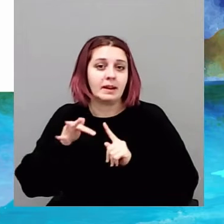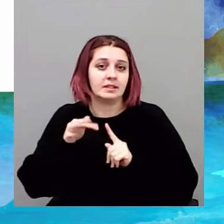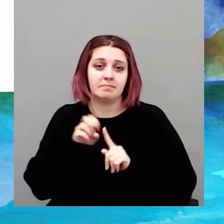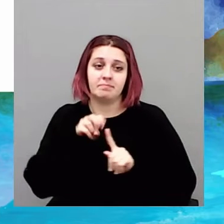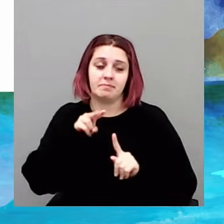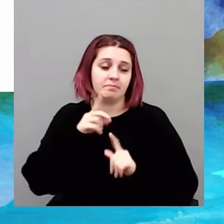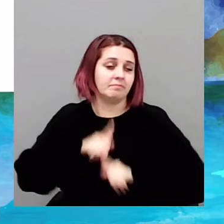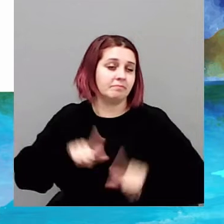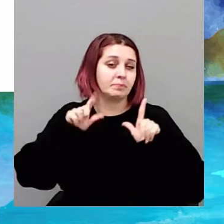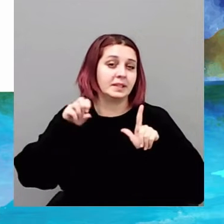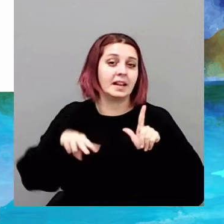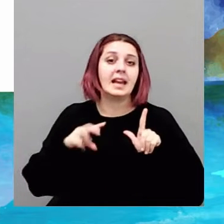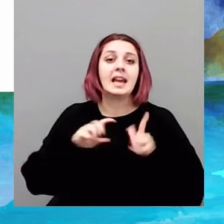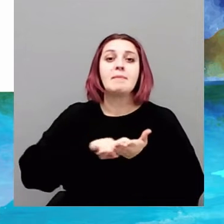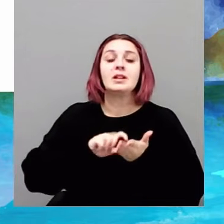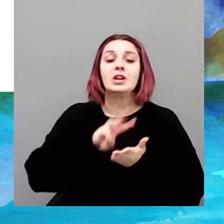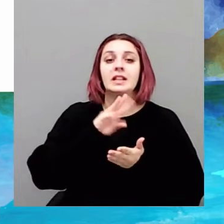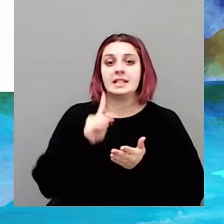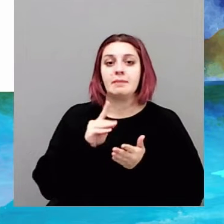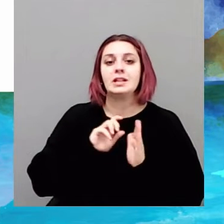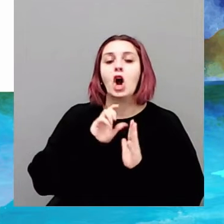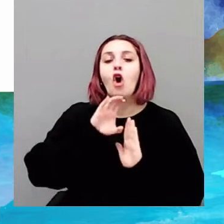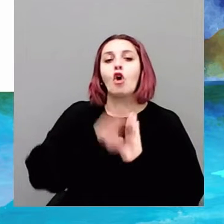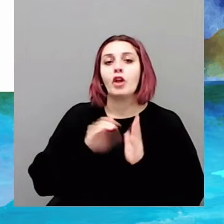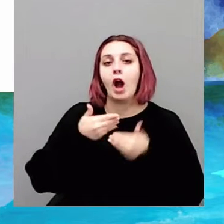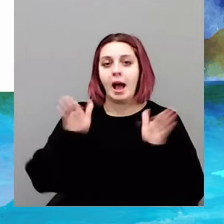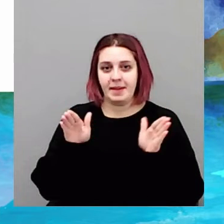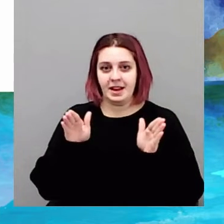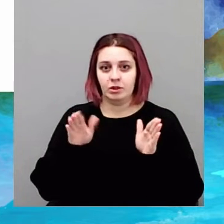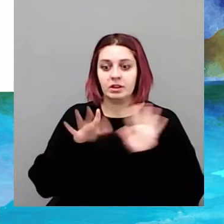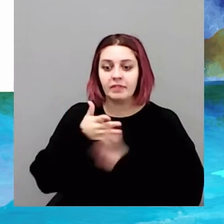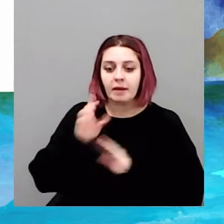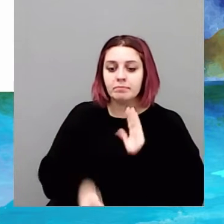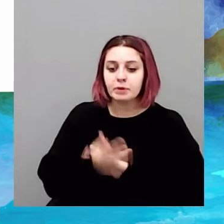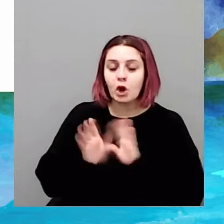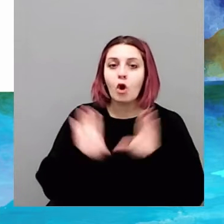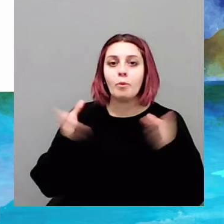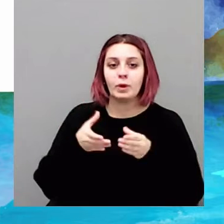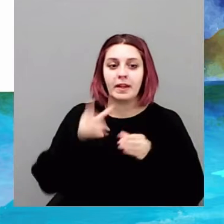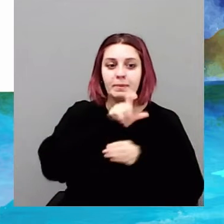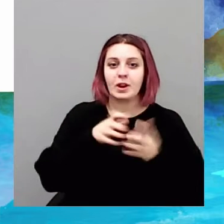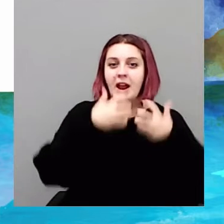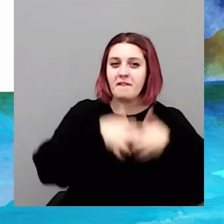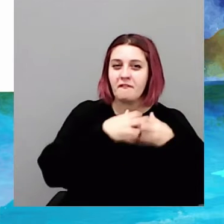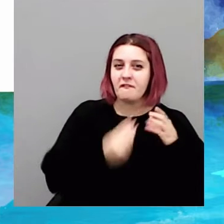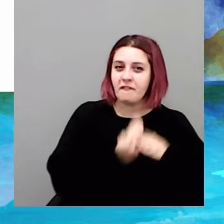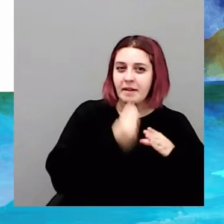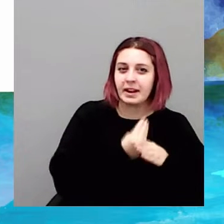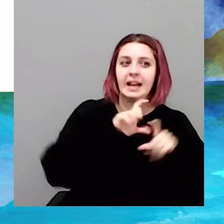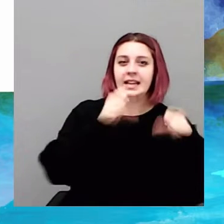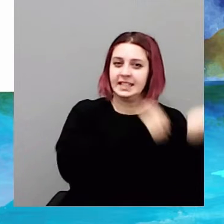And it's designed for 3D printing and in open code, so anyone has access to this. There's a